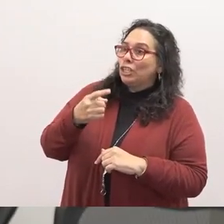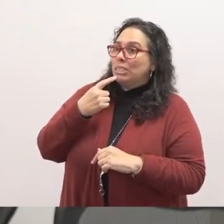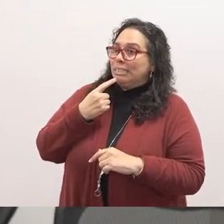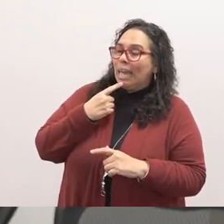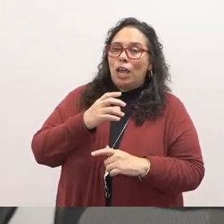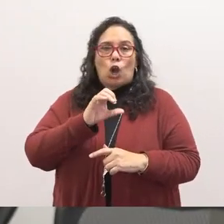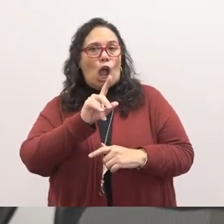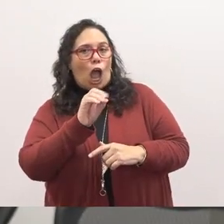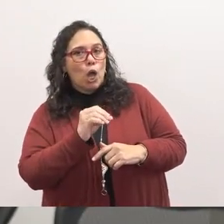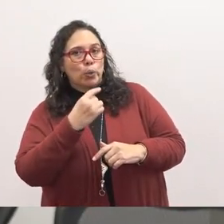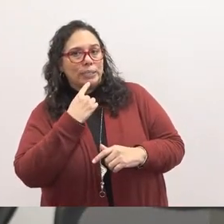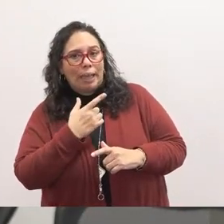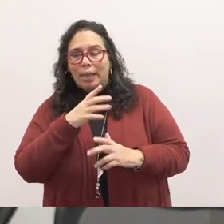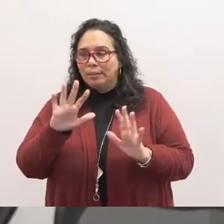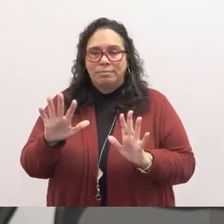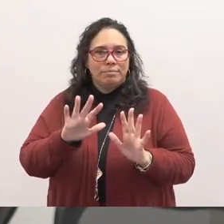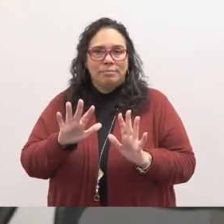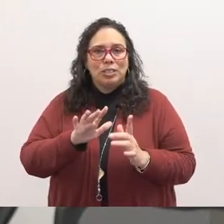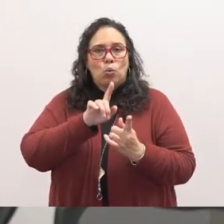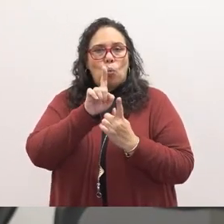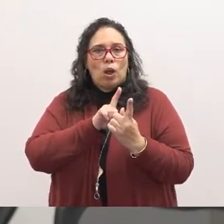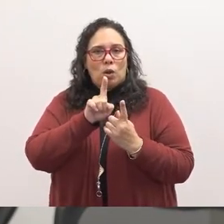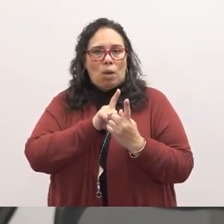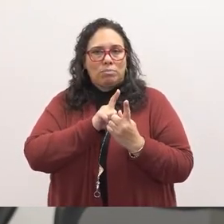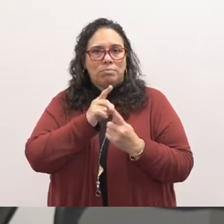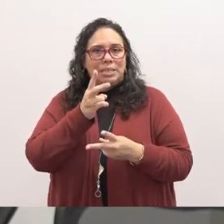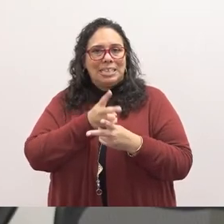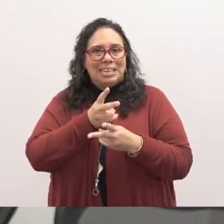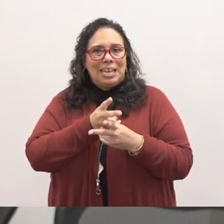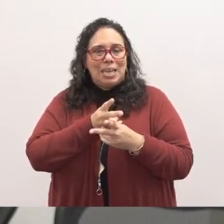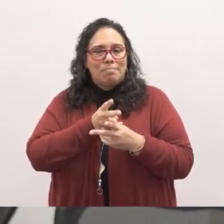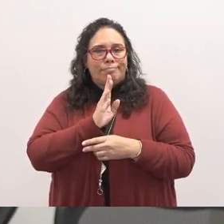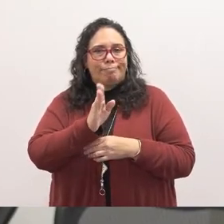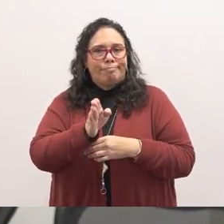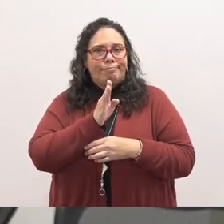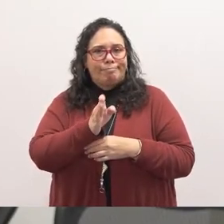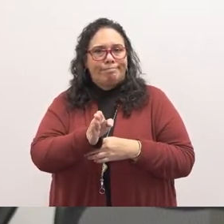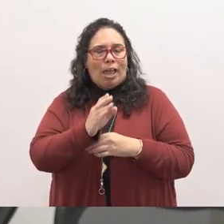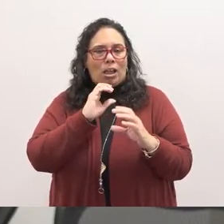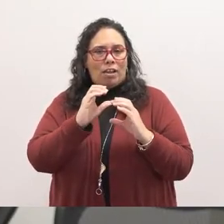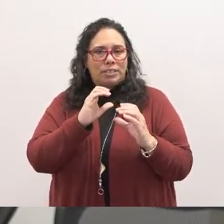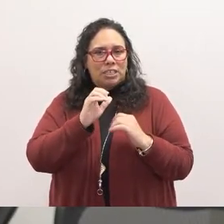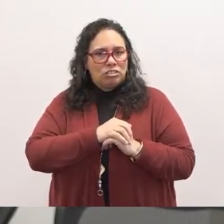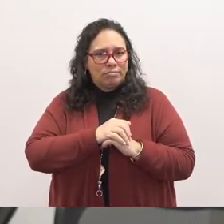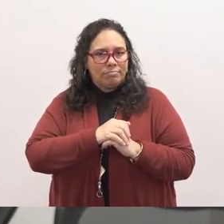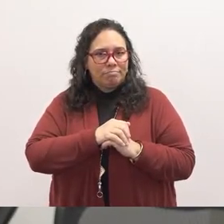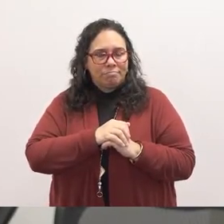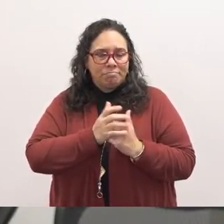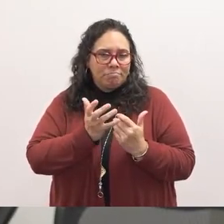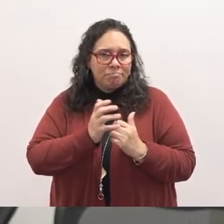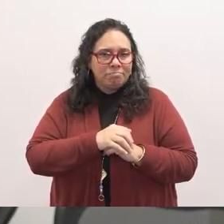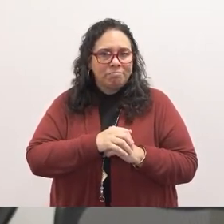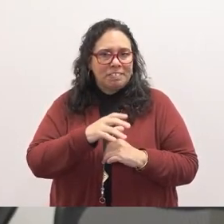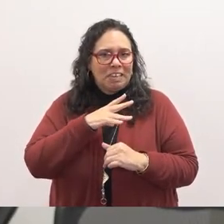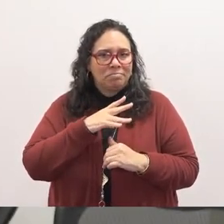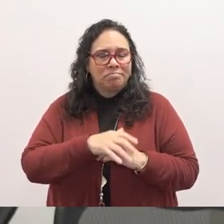or he, right? As long as it's one-on-one and independent, yeah, you're fine. Same thing with the public. Yeah. Thanks,